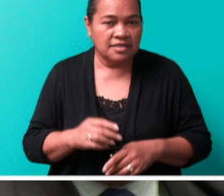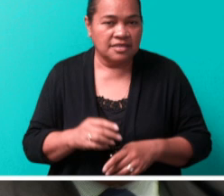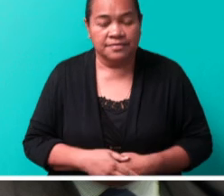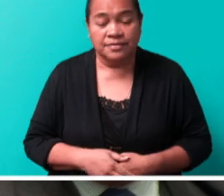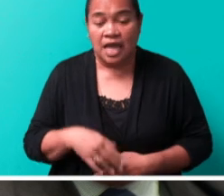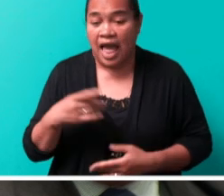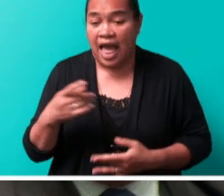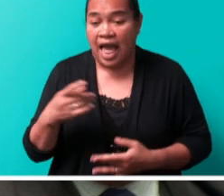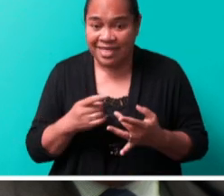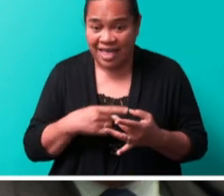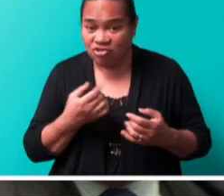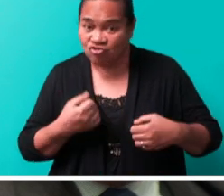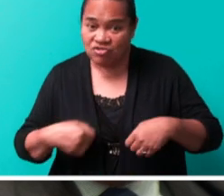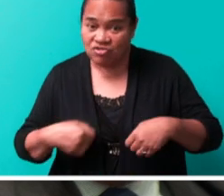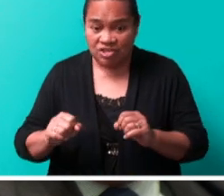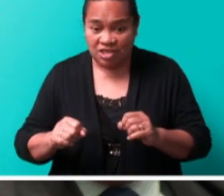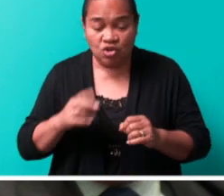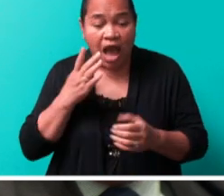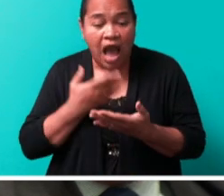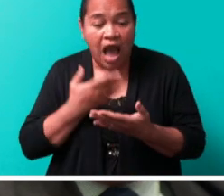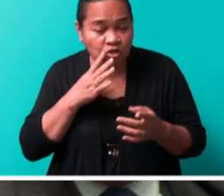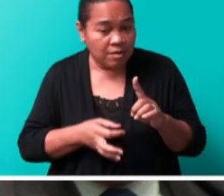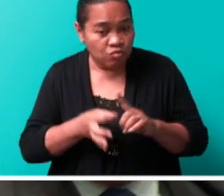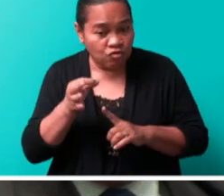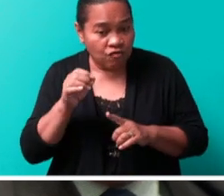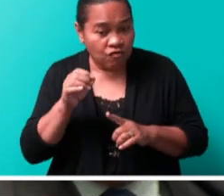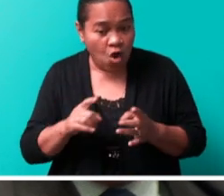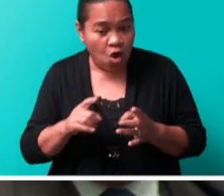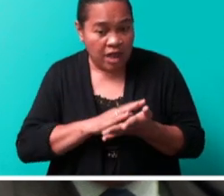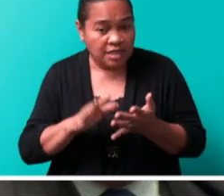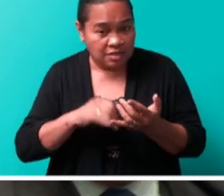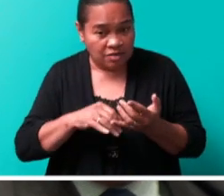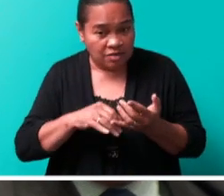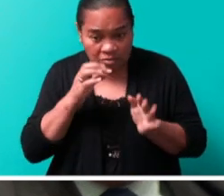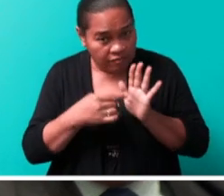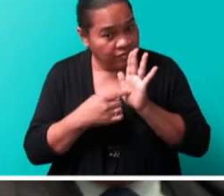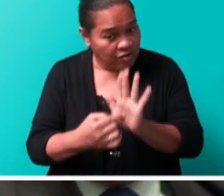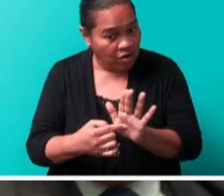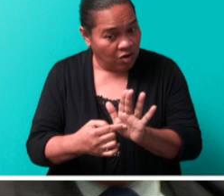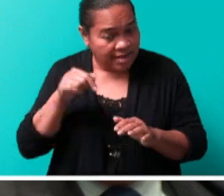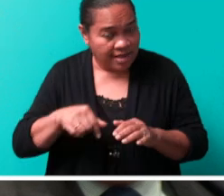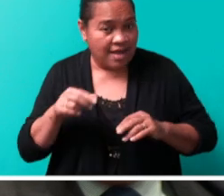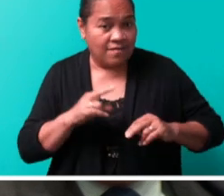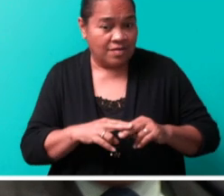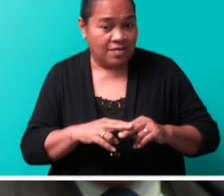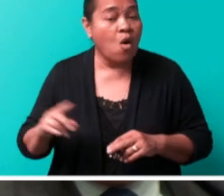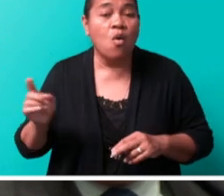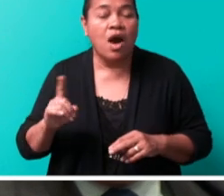other key strategies to improve OHS commitment and compliances in Fiji's workplaces are